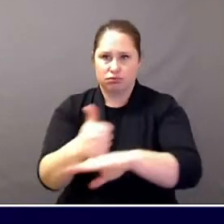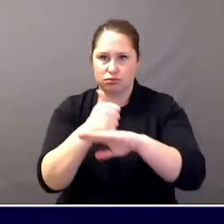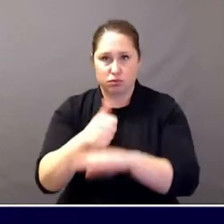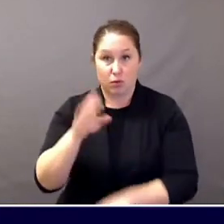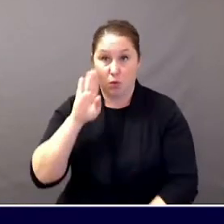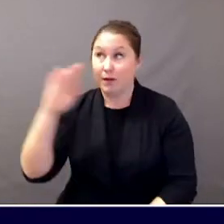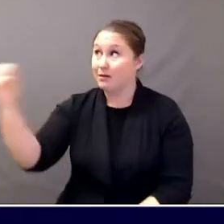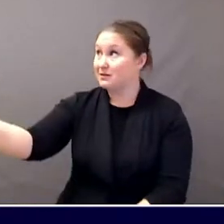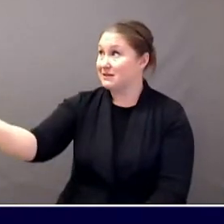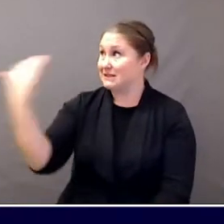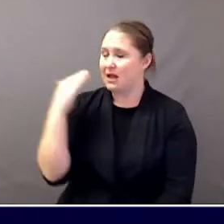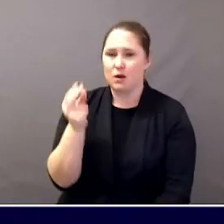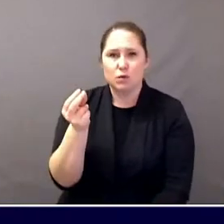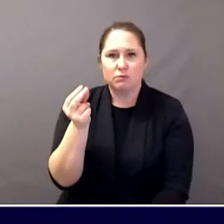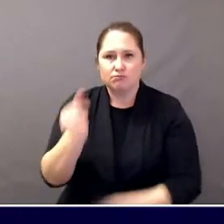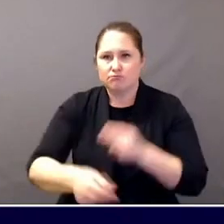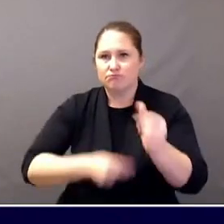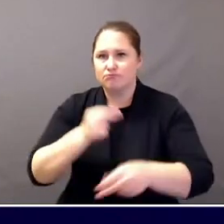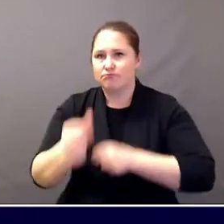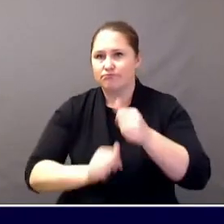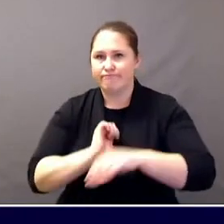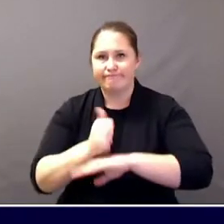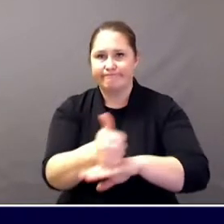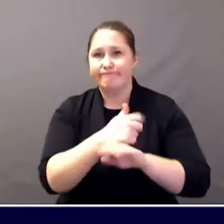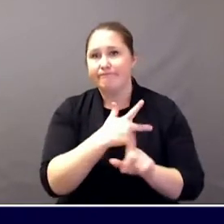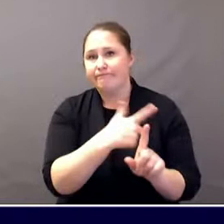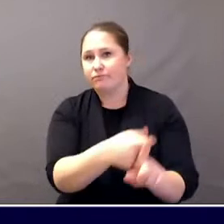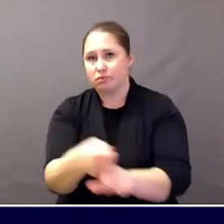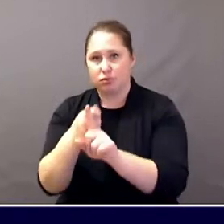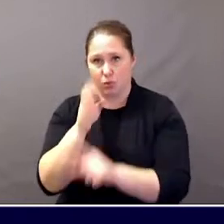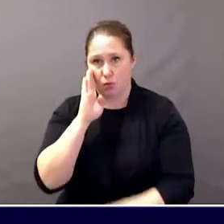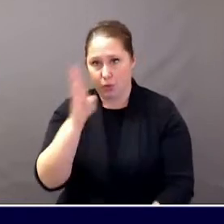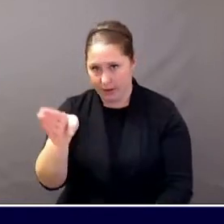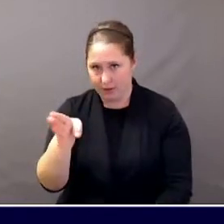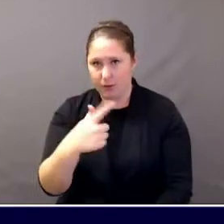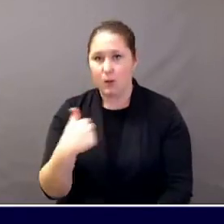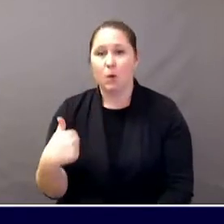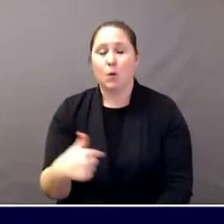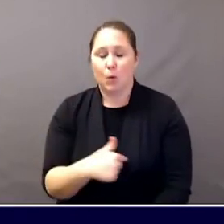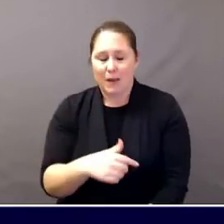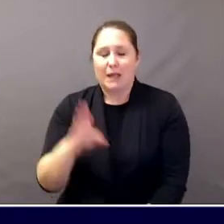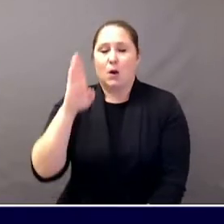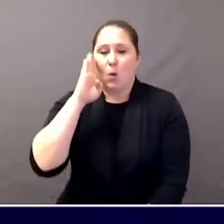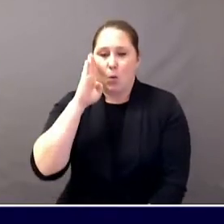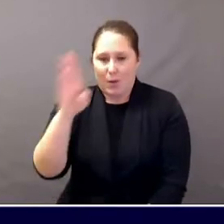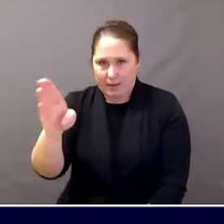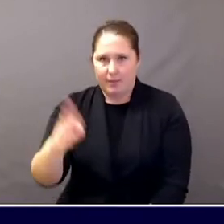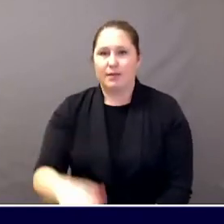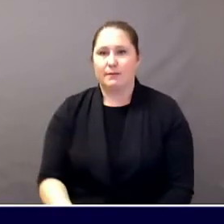it as soon as possible. Whatever you send, we will use.